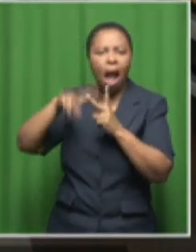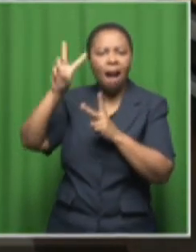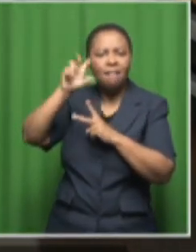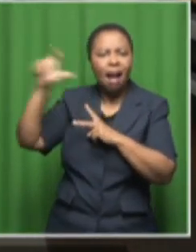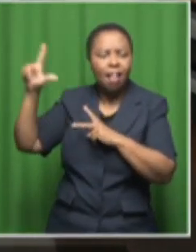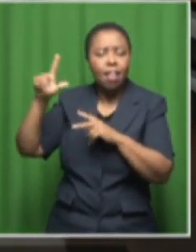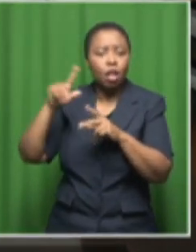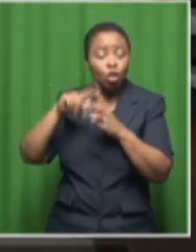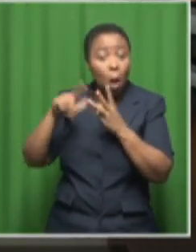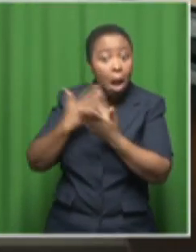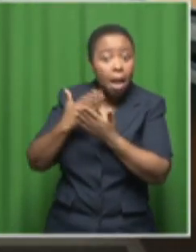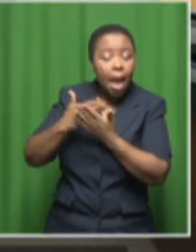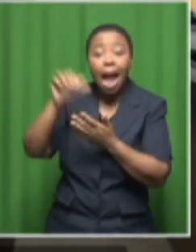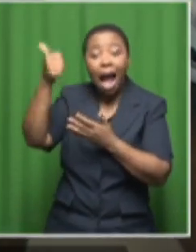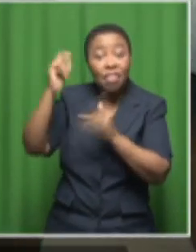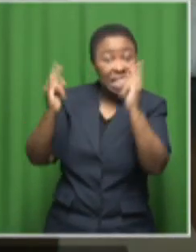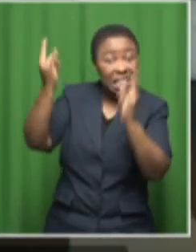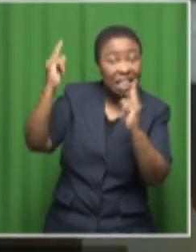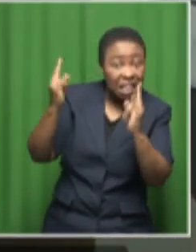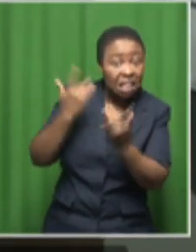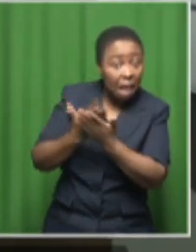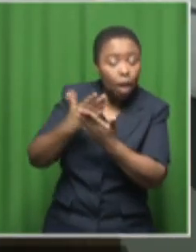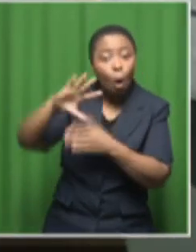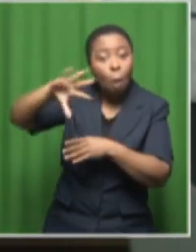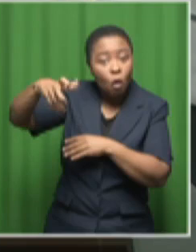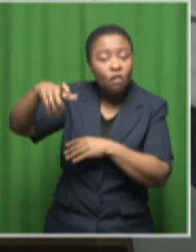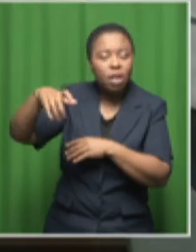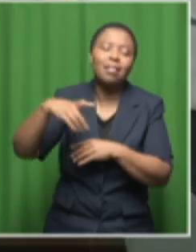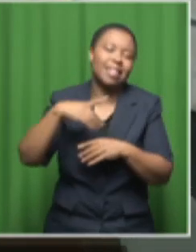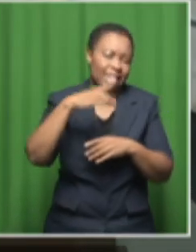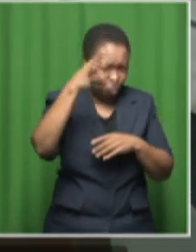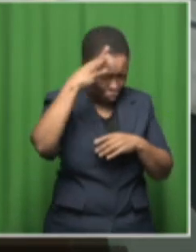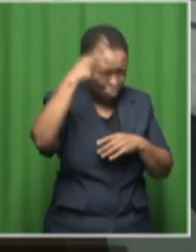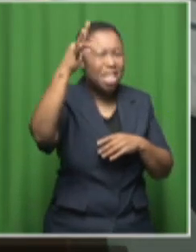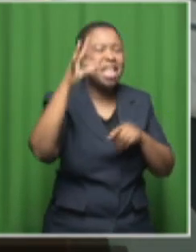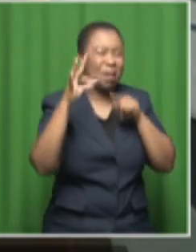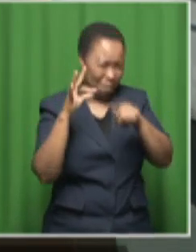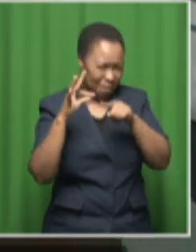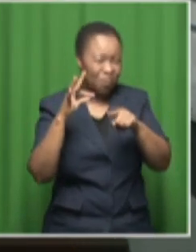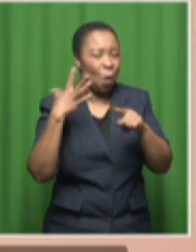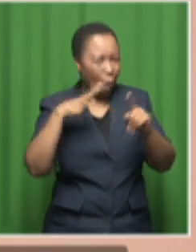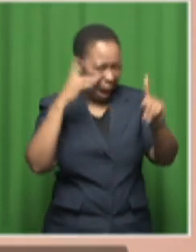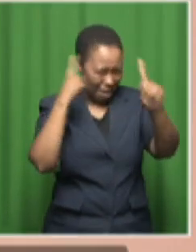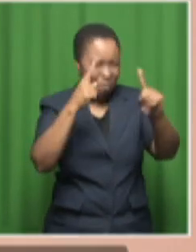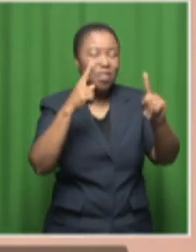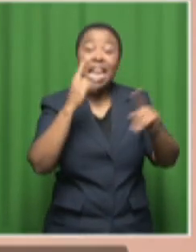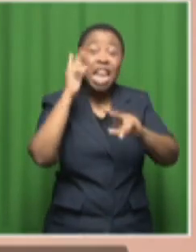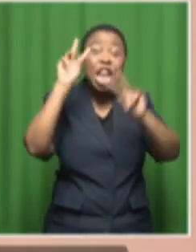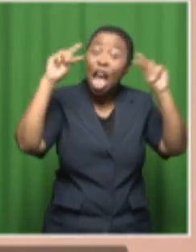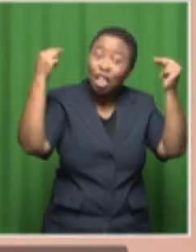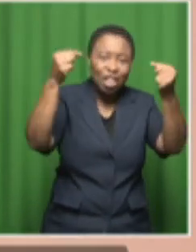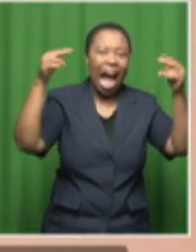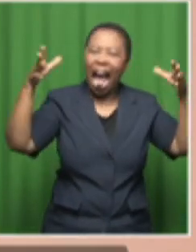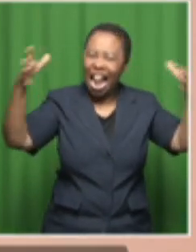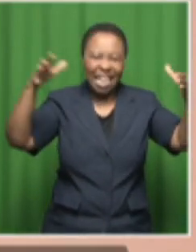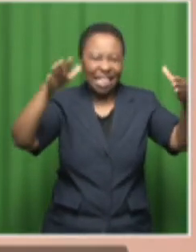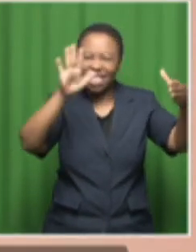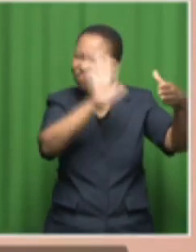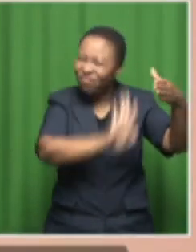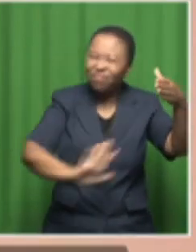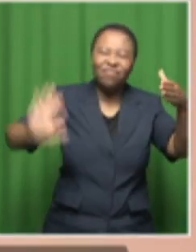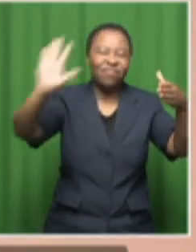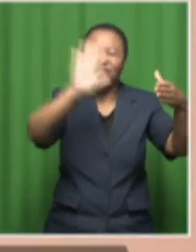taking Cosmo dumplings to other cities and other provinces? That's the dream. We want it nationally. Please, man, do